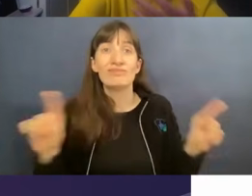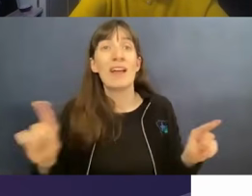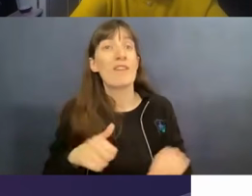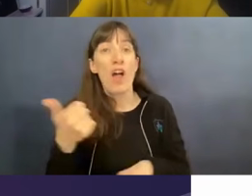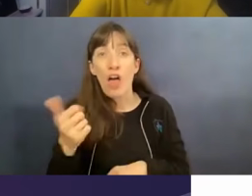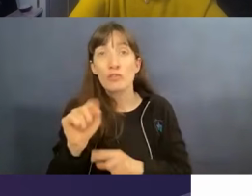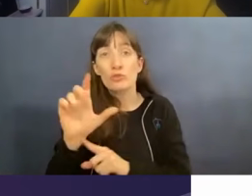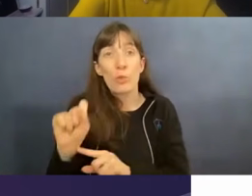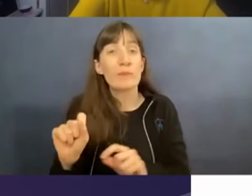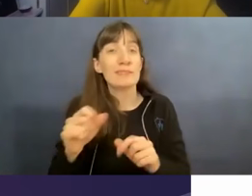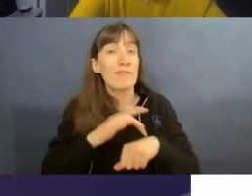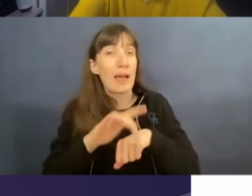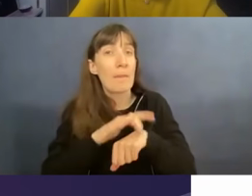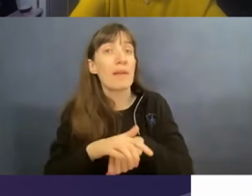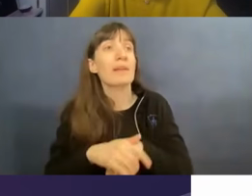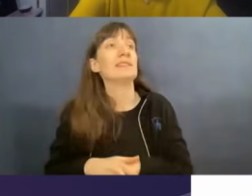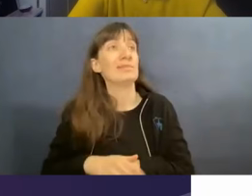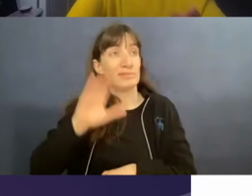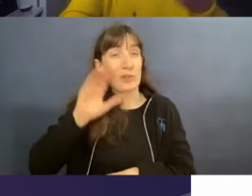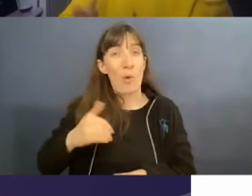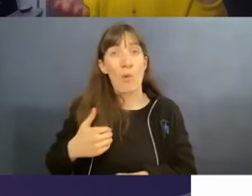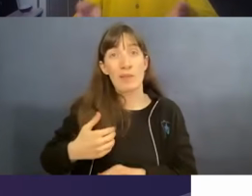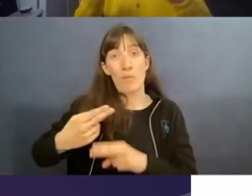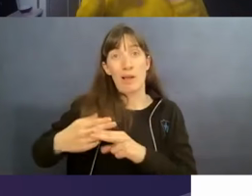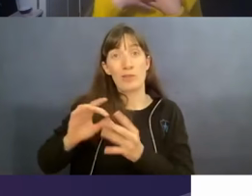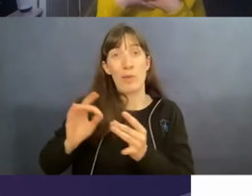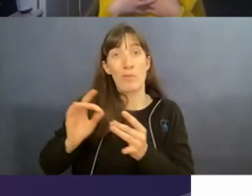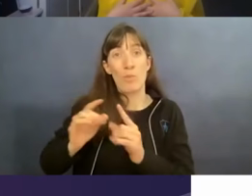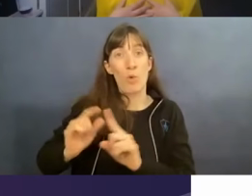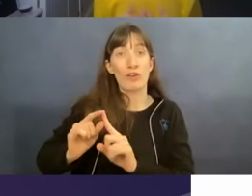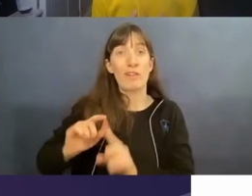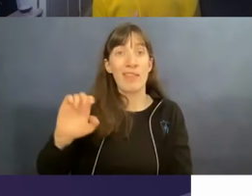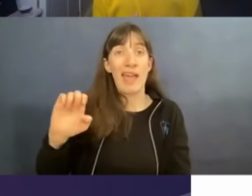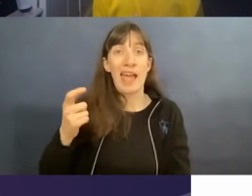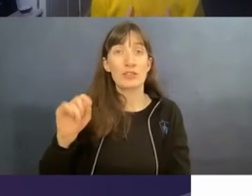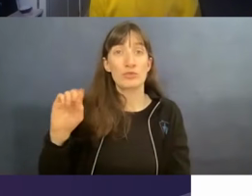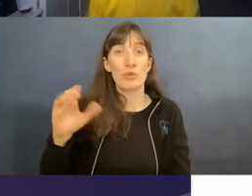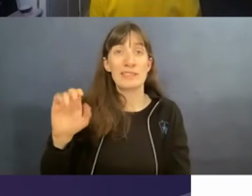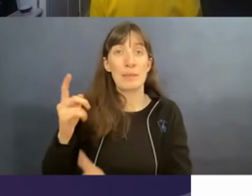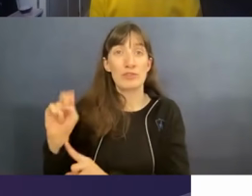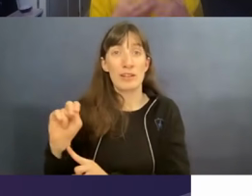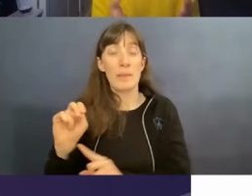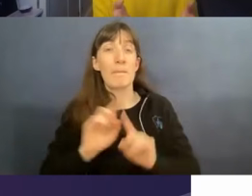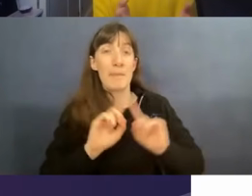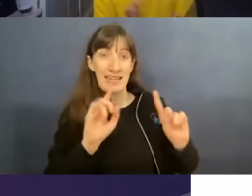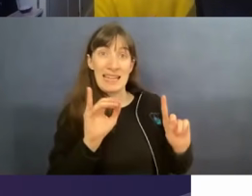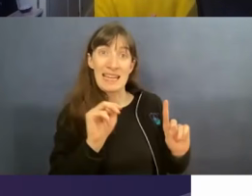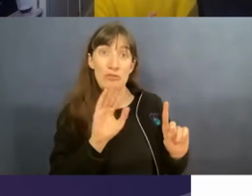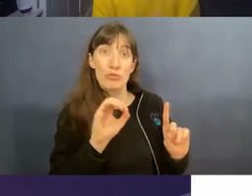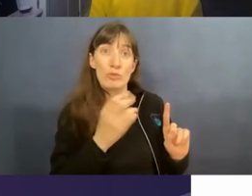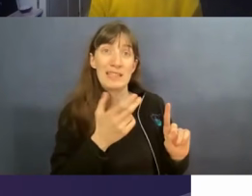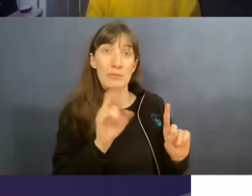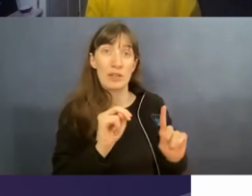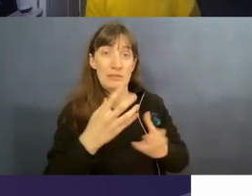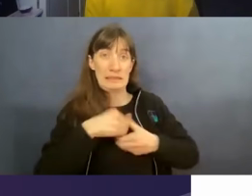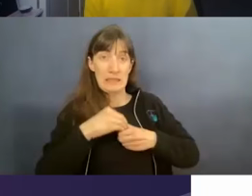well, and we talked about that exteroception, but for interoception, of noticing like what's going on in the body, some of these